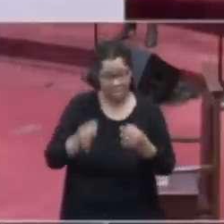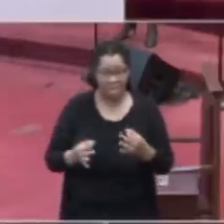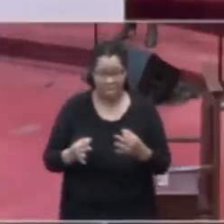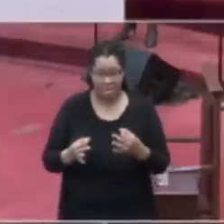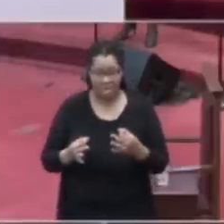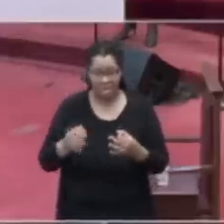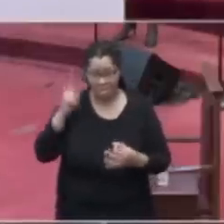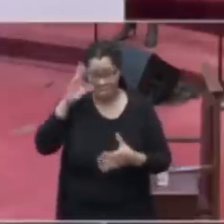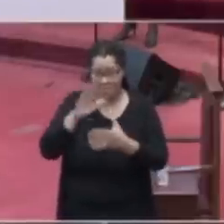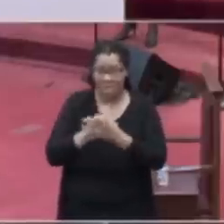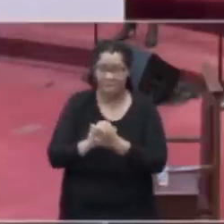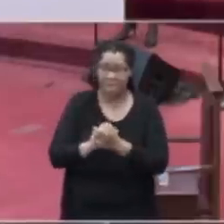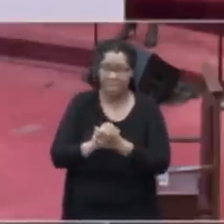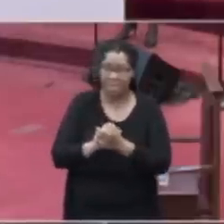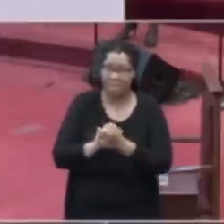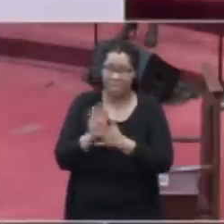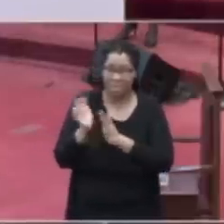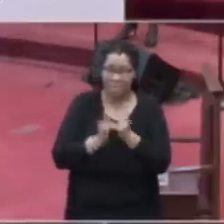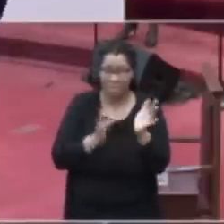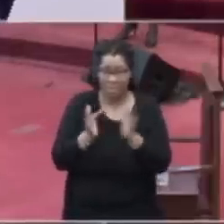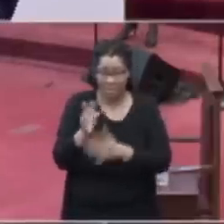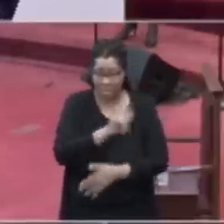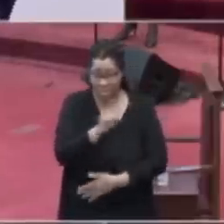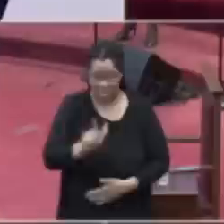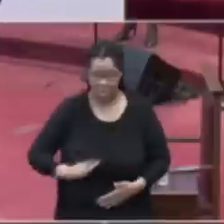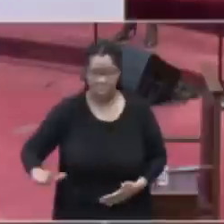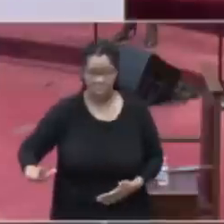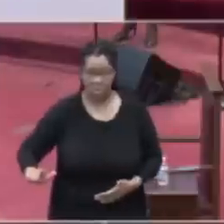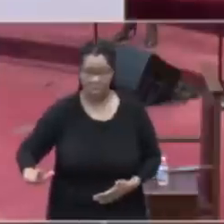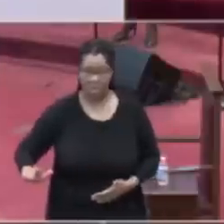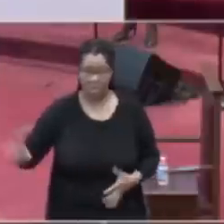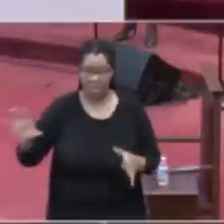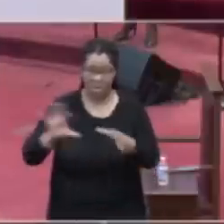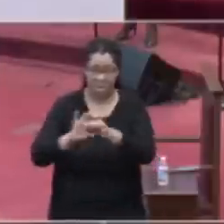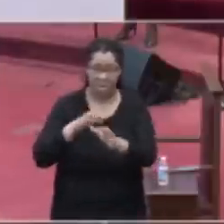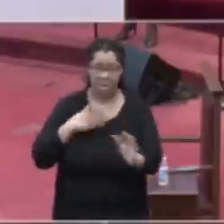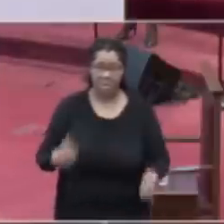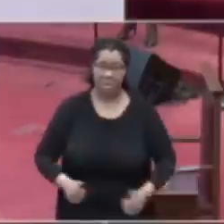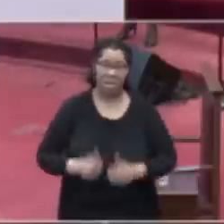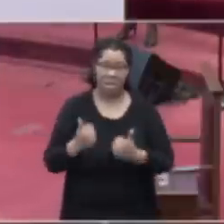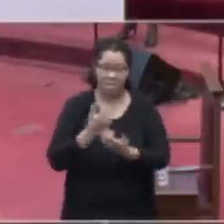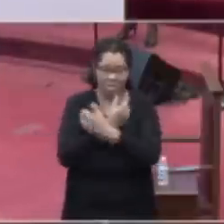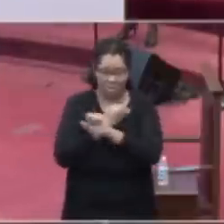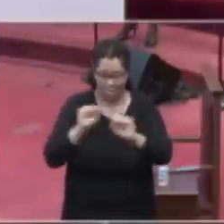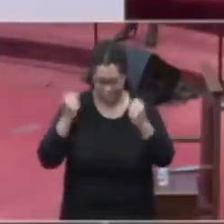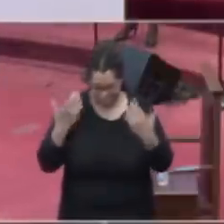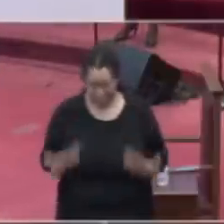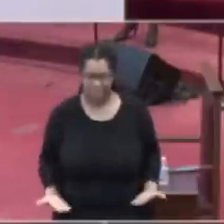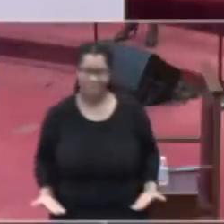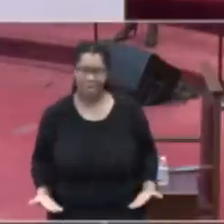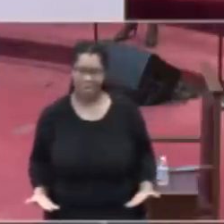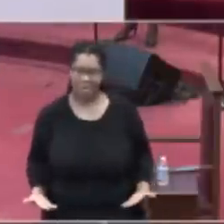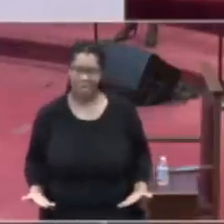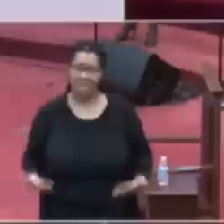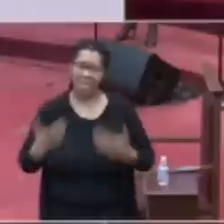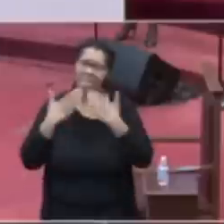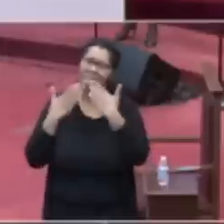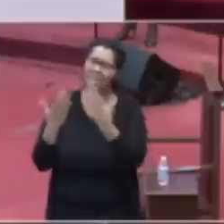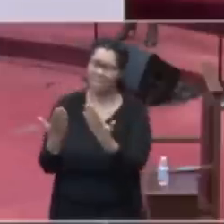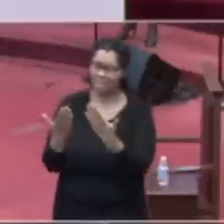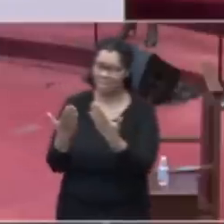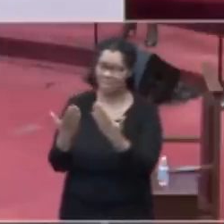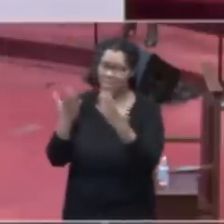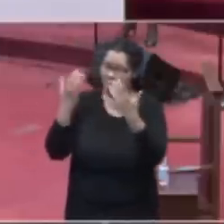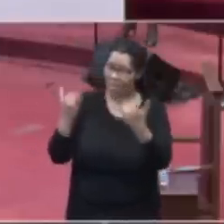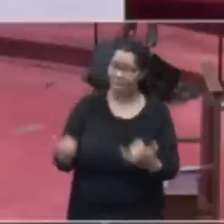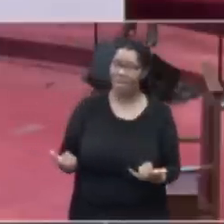to believe that Jesus is Lord. Come into my life, save me, and I thank you